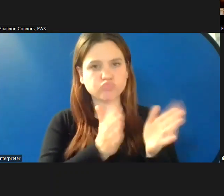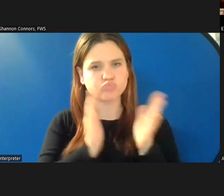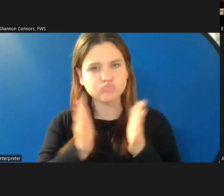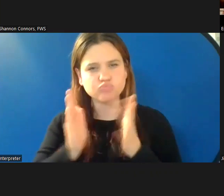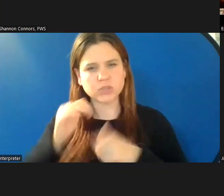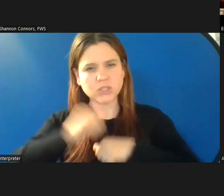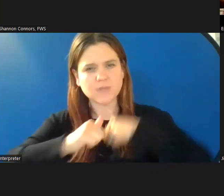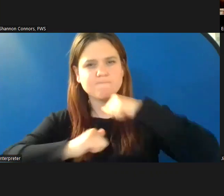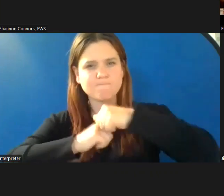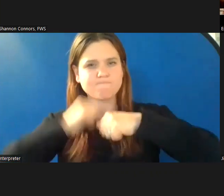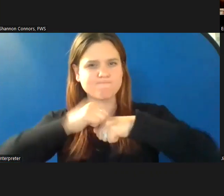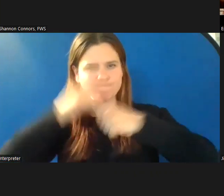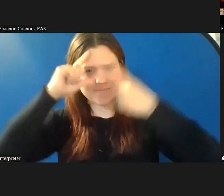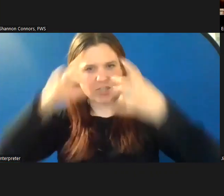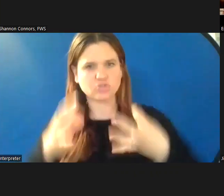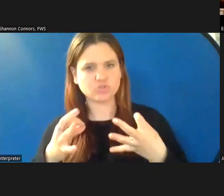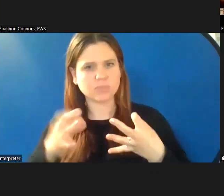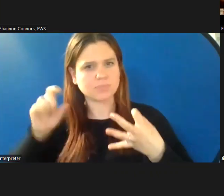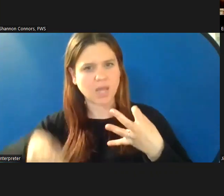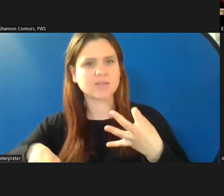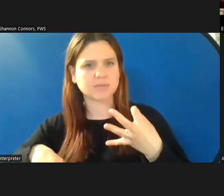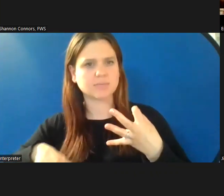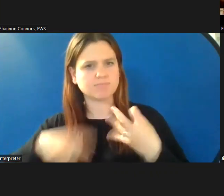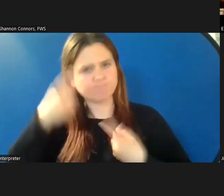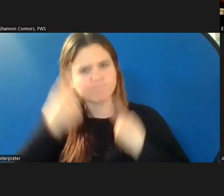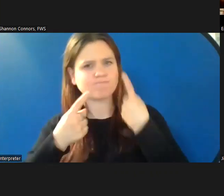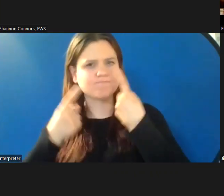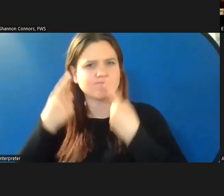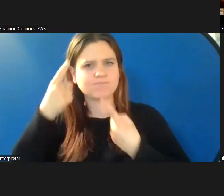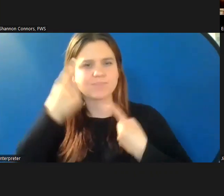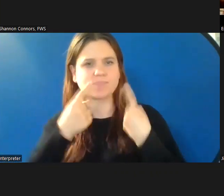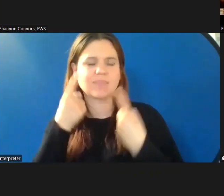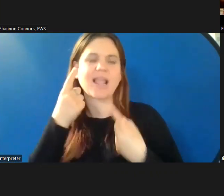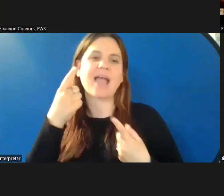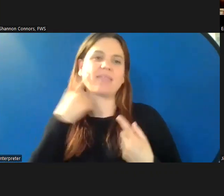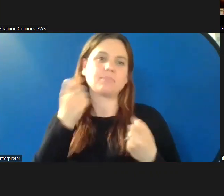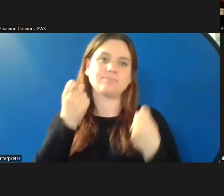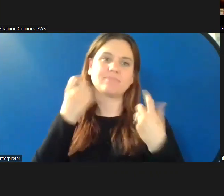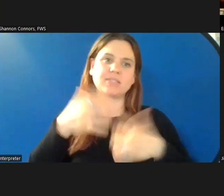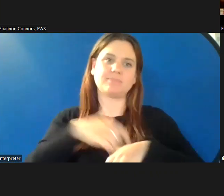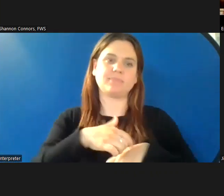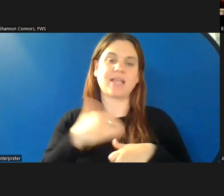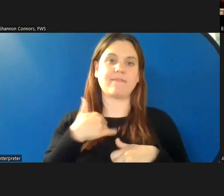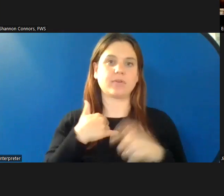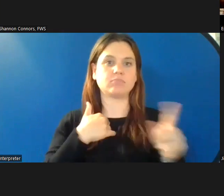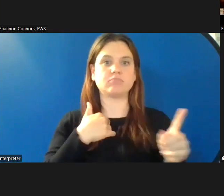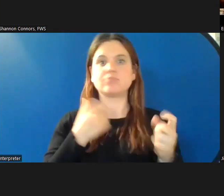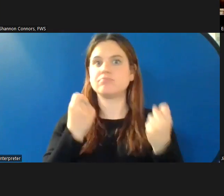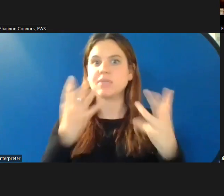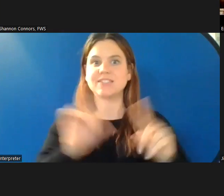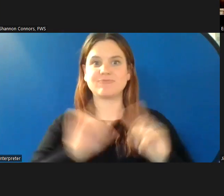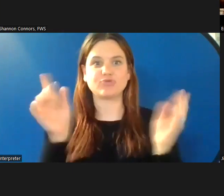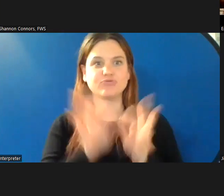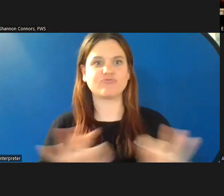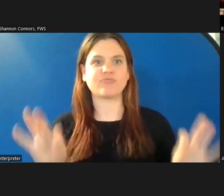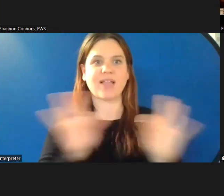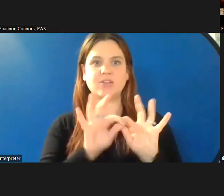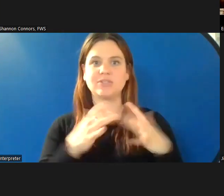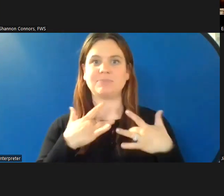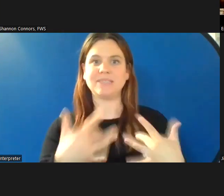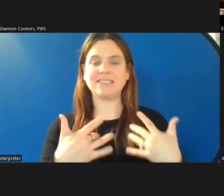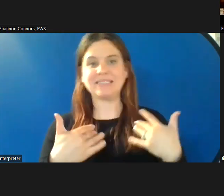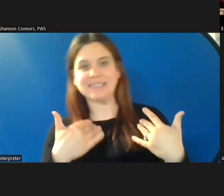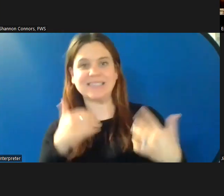you have, I think a lot of times when you've got multiple competing values and lots of uncertainty